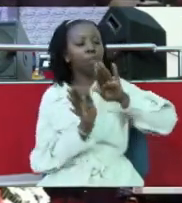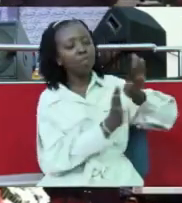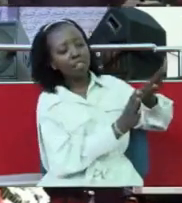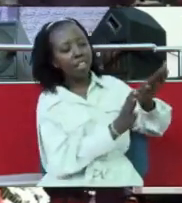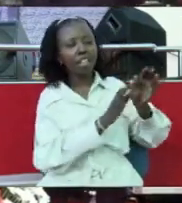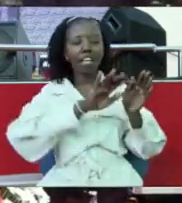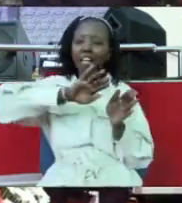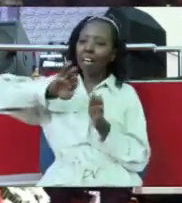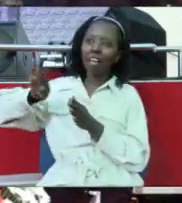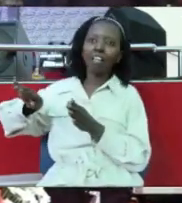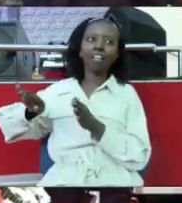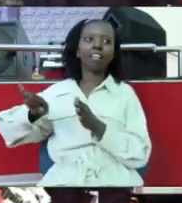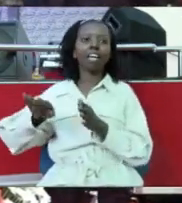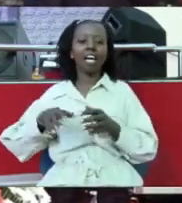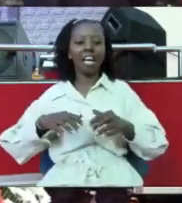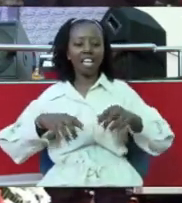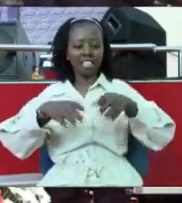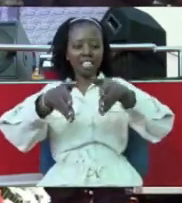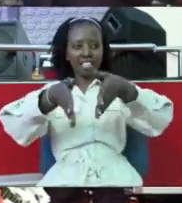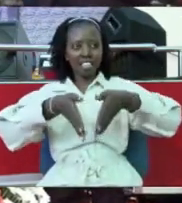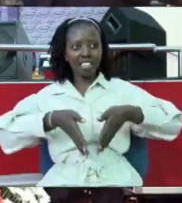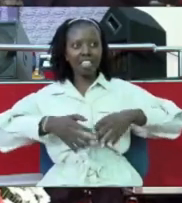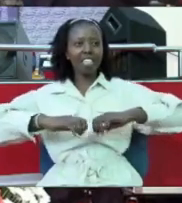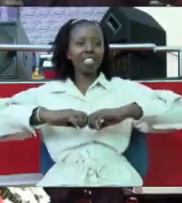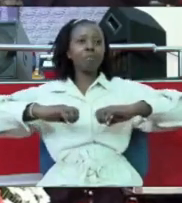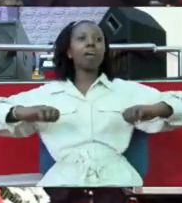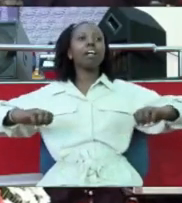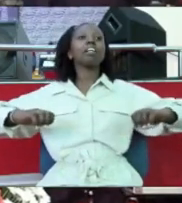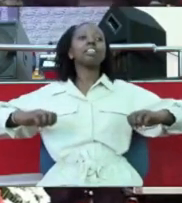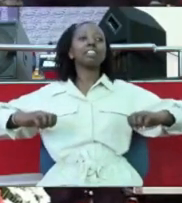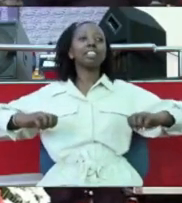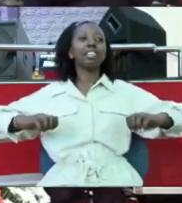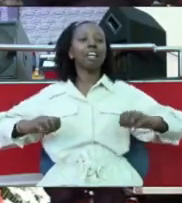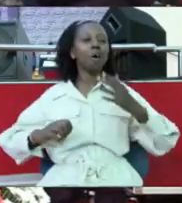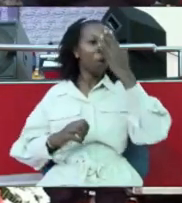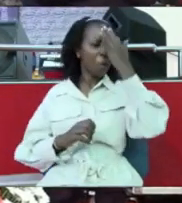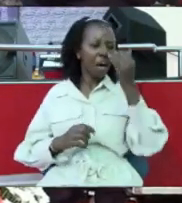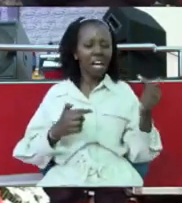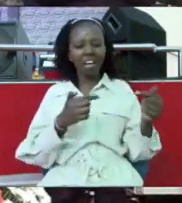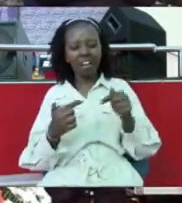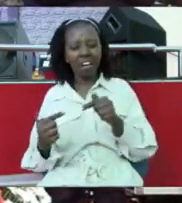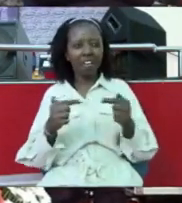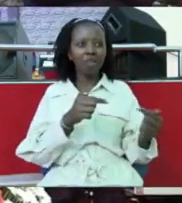na hapa katikati mkamwacha adui I enjoy kitanda. Ni sawa.